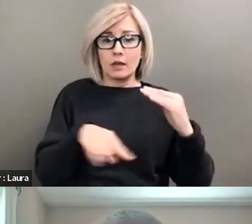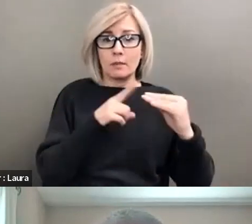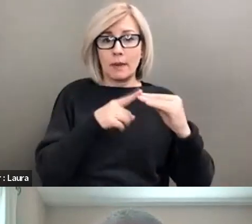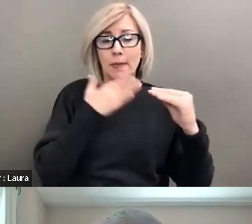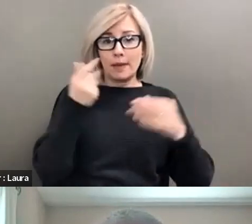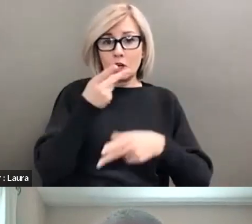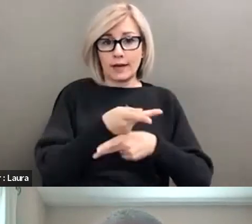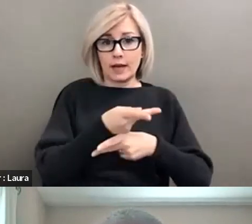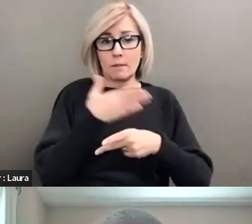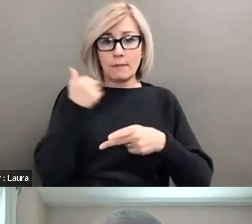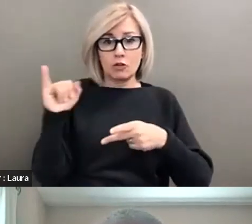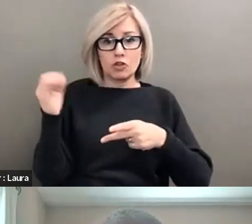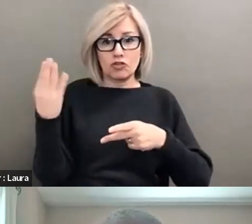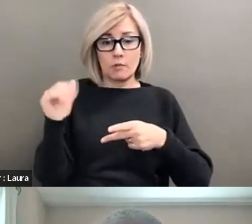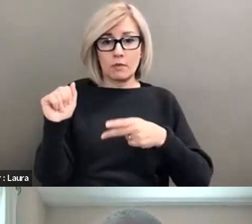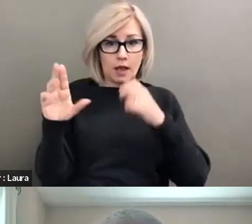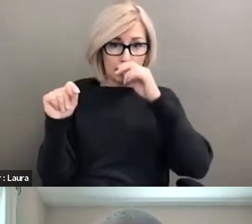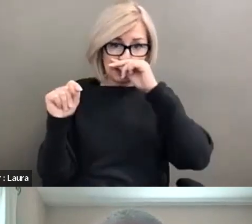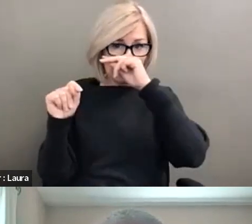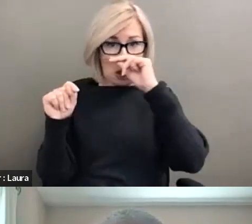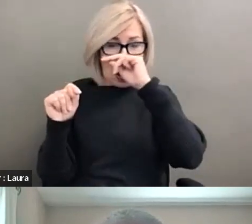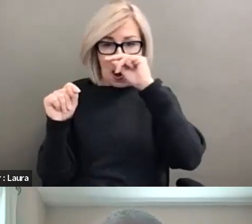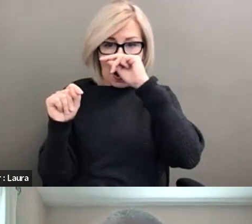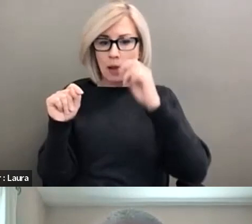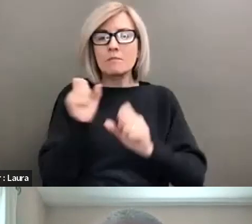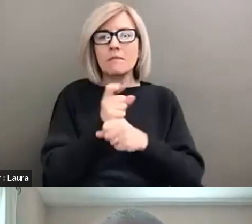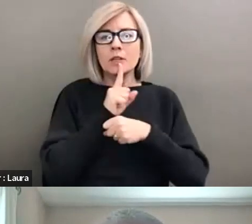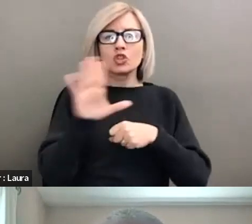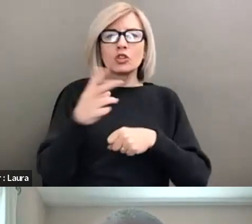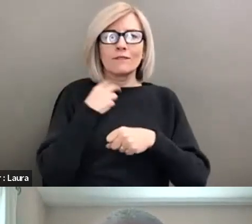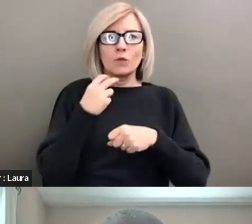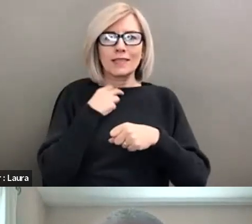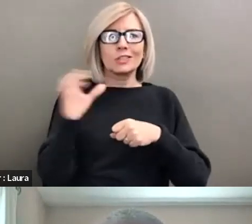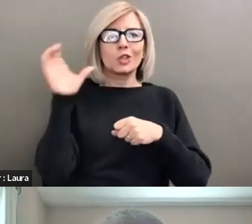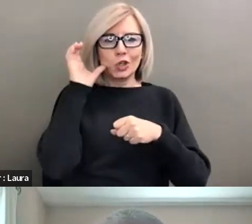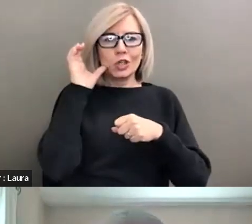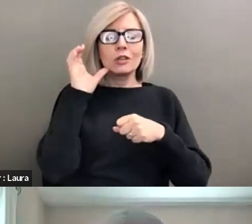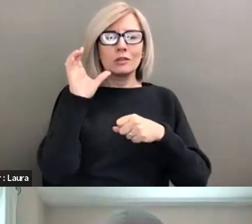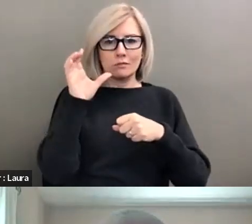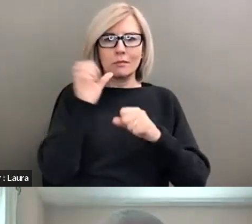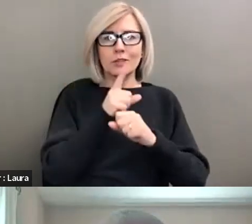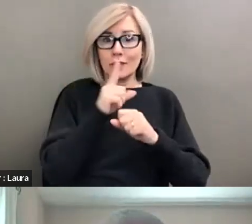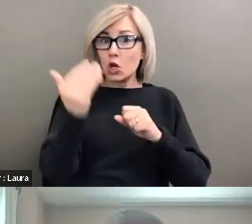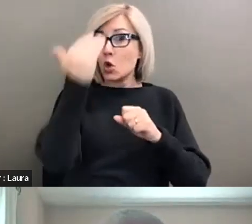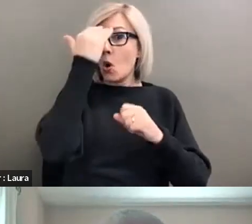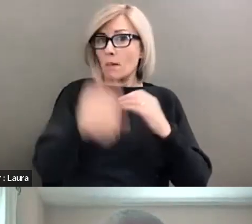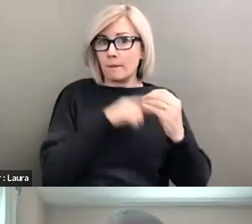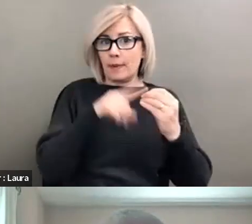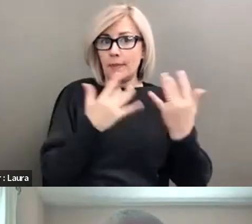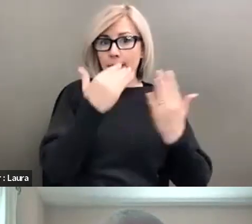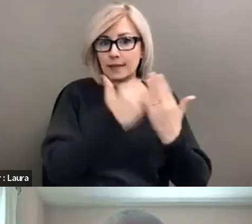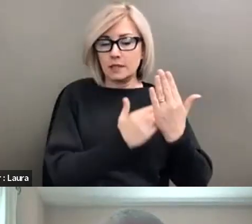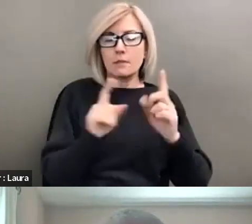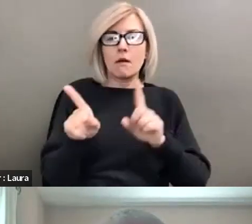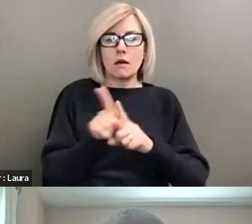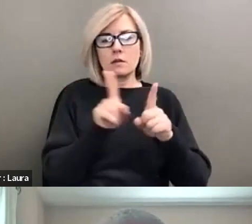Care, Better Jobs Act, really make sure your voice is heard, and make sure they know about the waiting list, but also the need